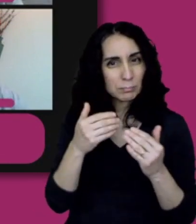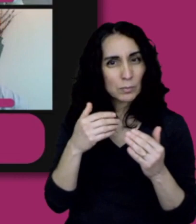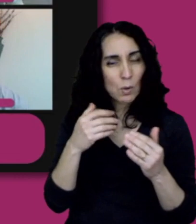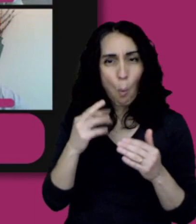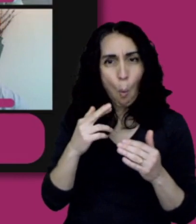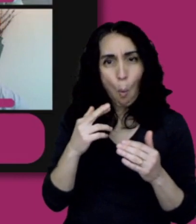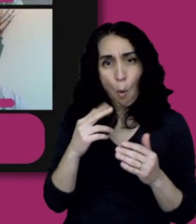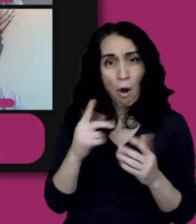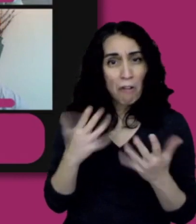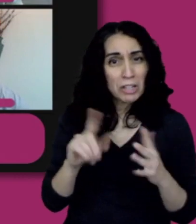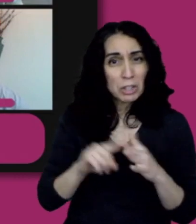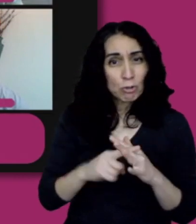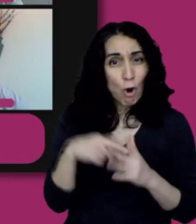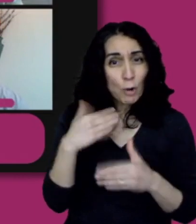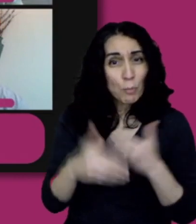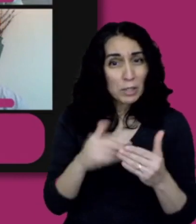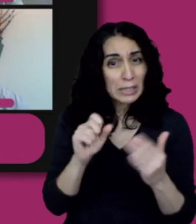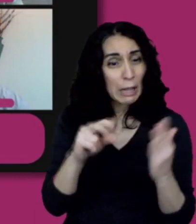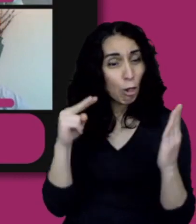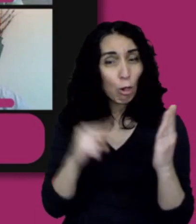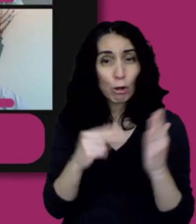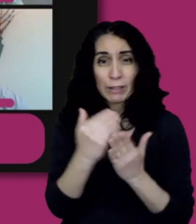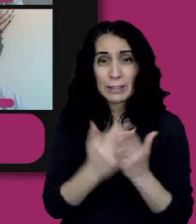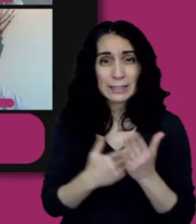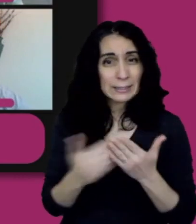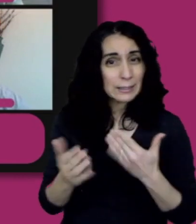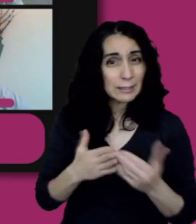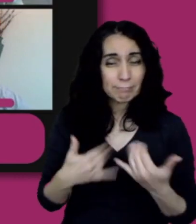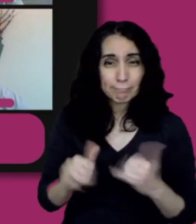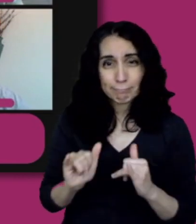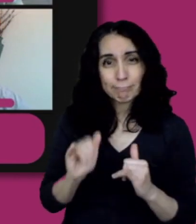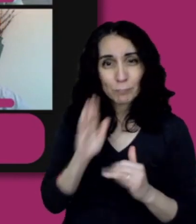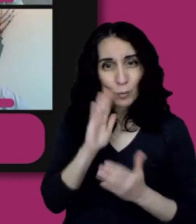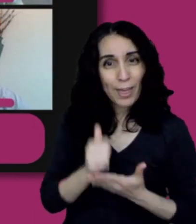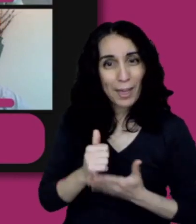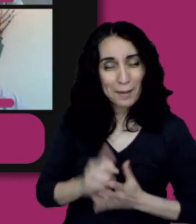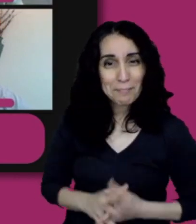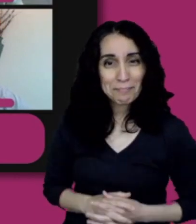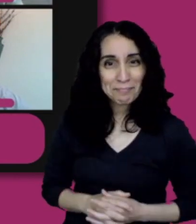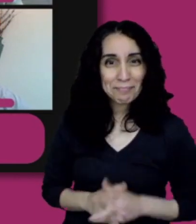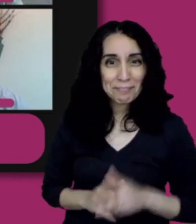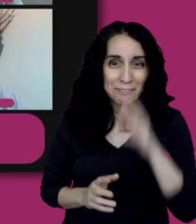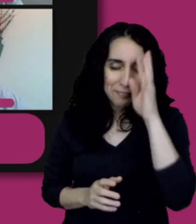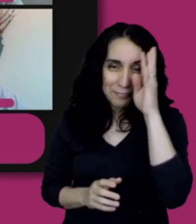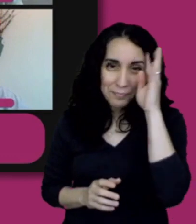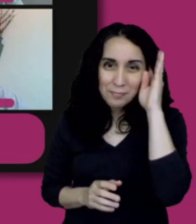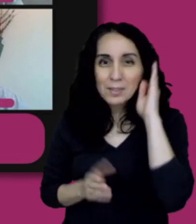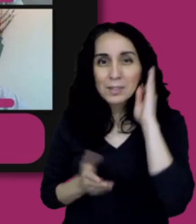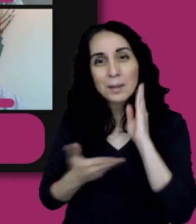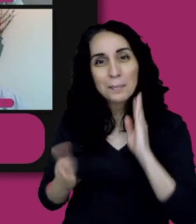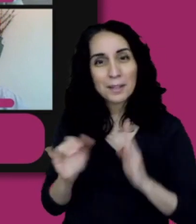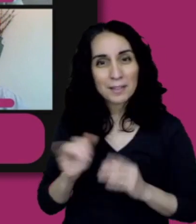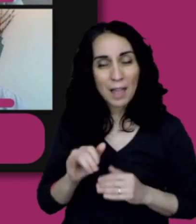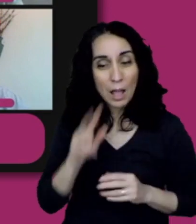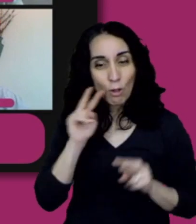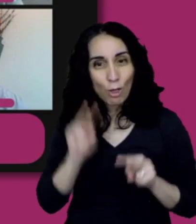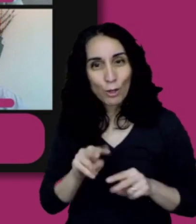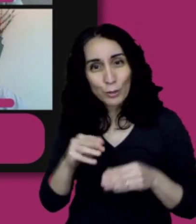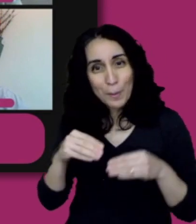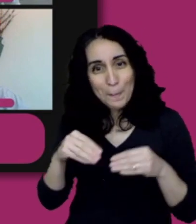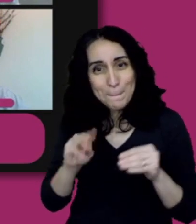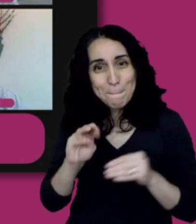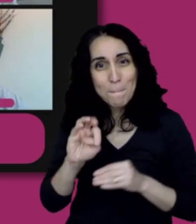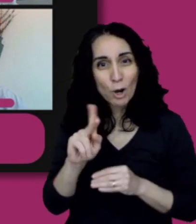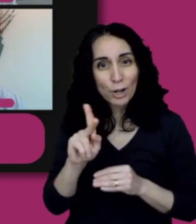idea or anywhere along the process. I think the list would be helpful. We cover some things like looking